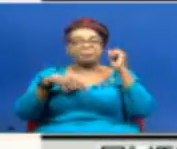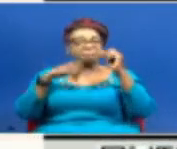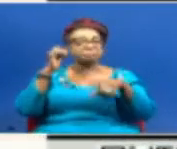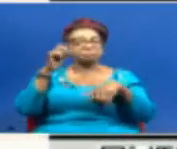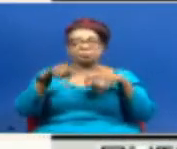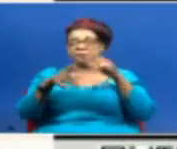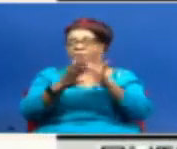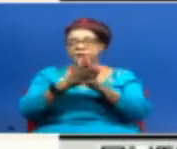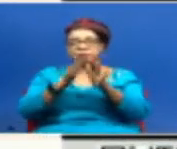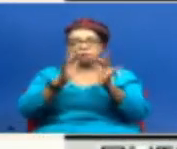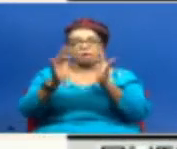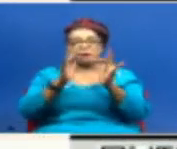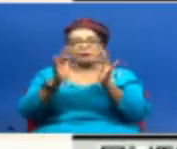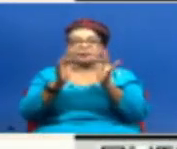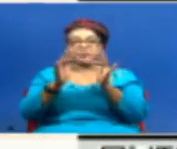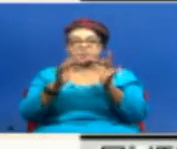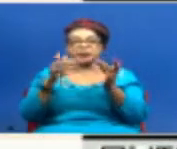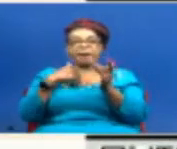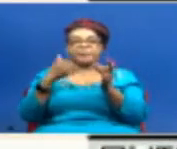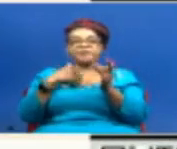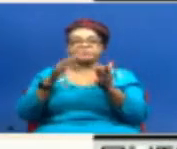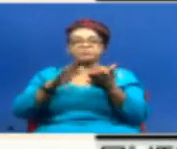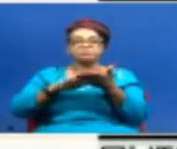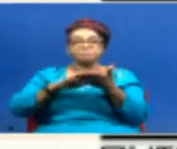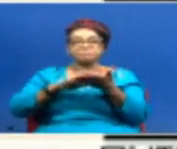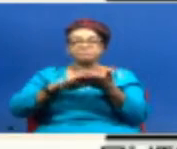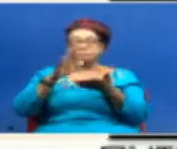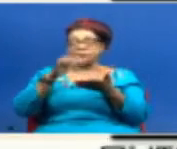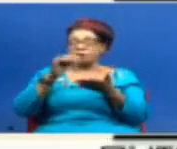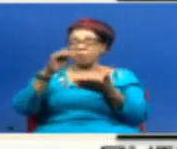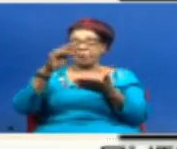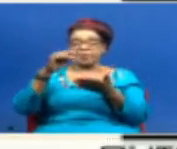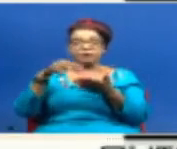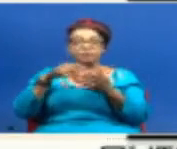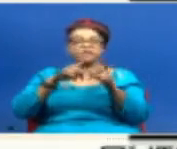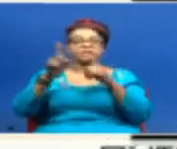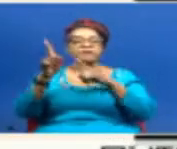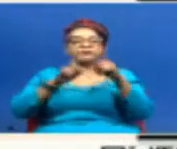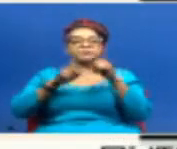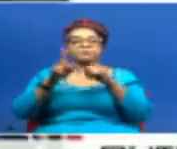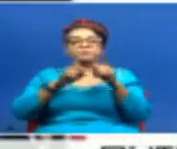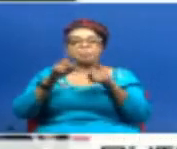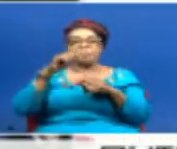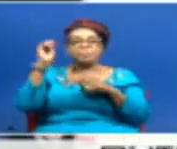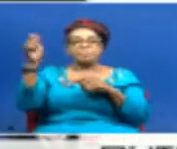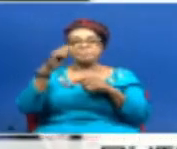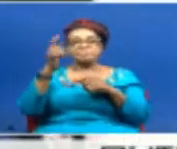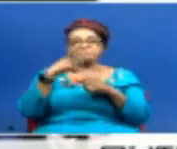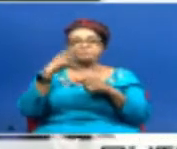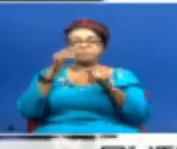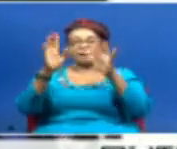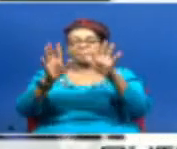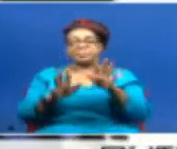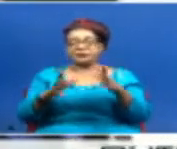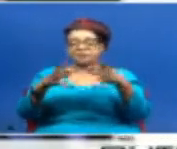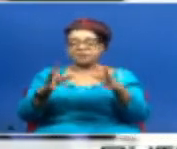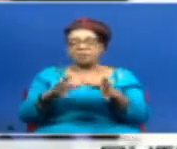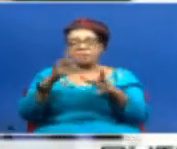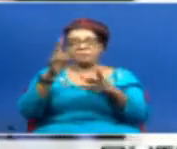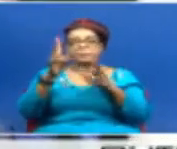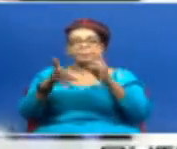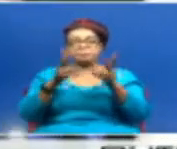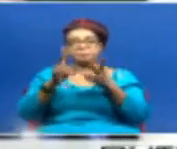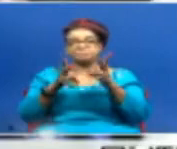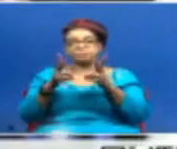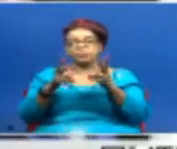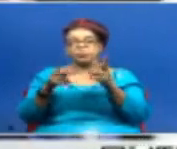online platforms awash with mockery of the president's travels. The president, whose campaign team in 2022 was